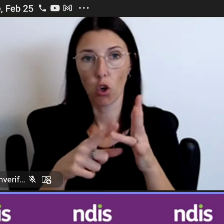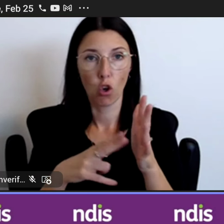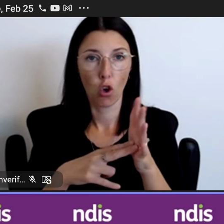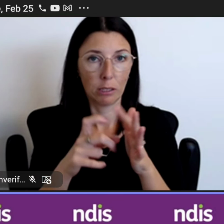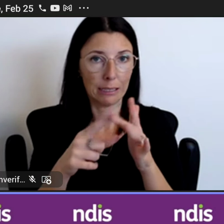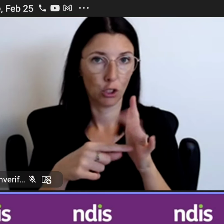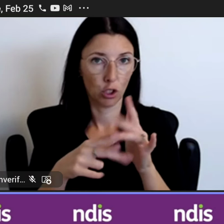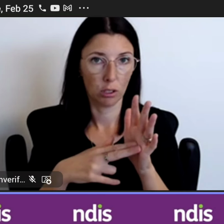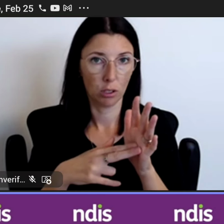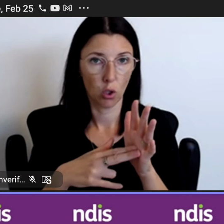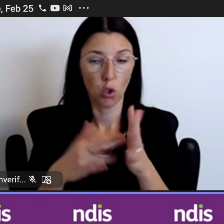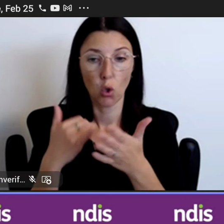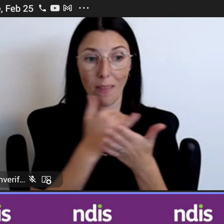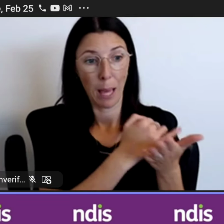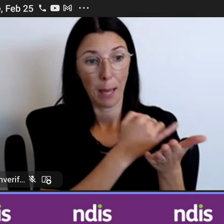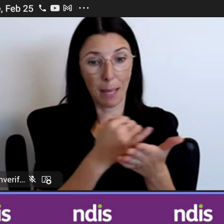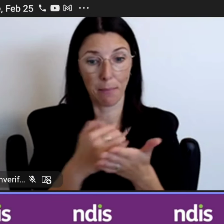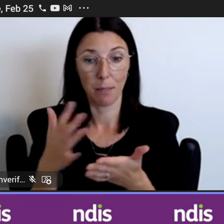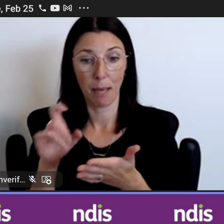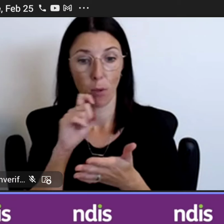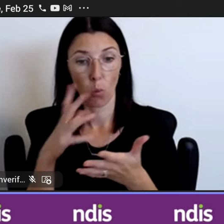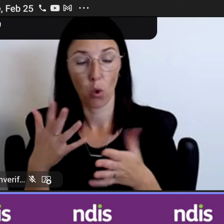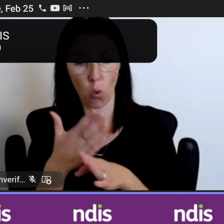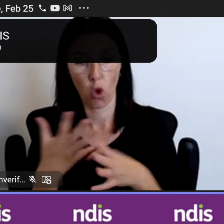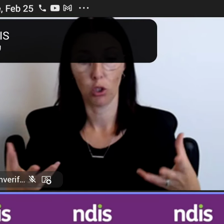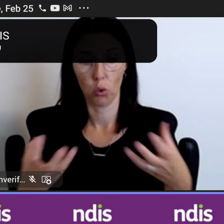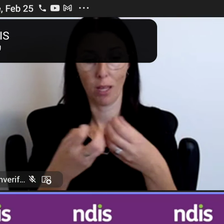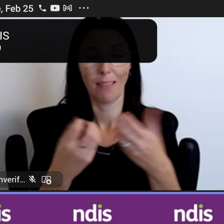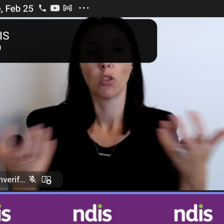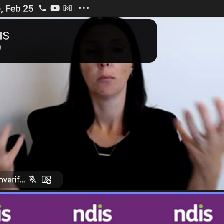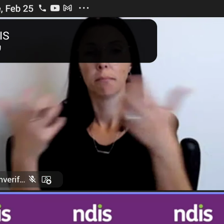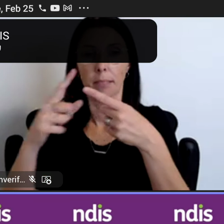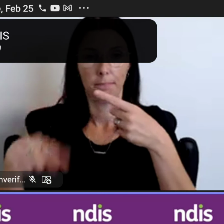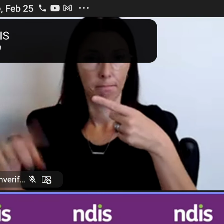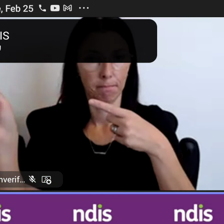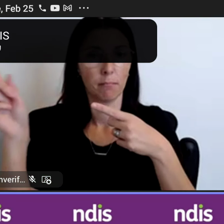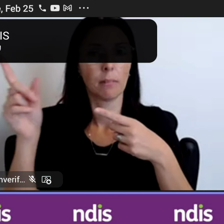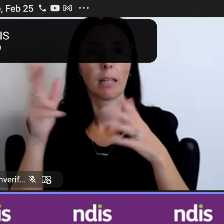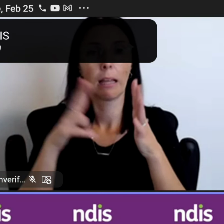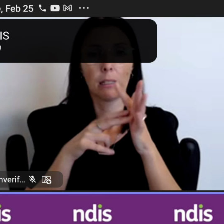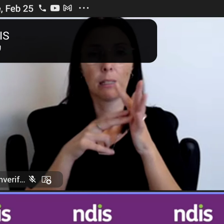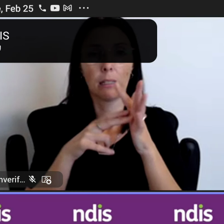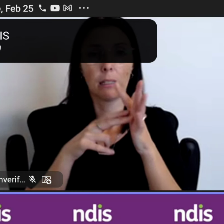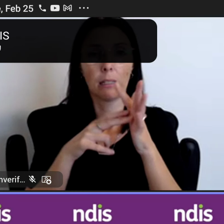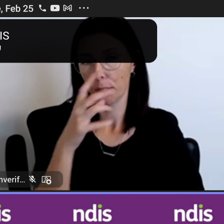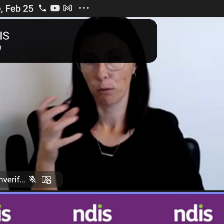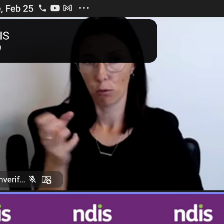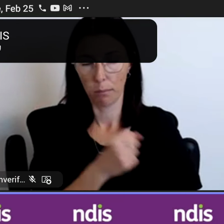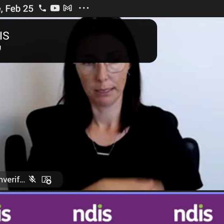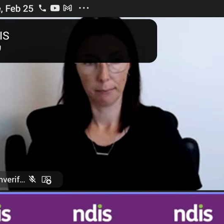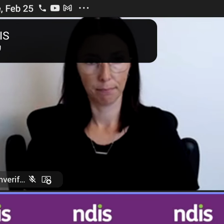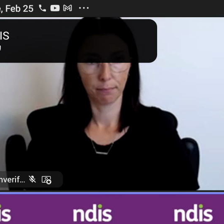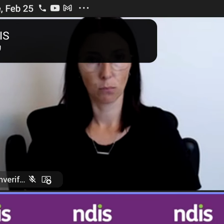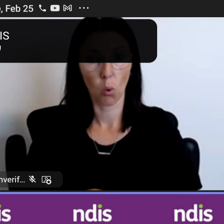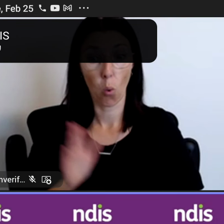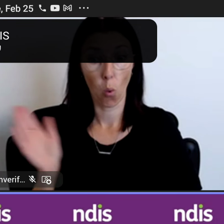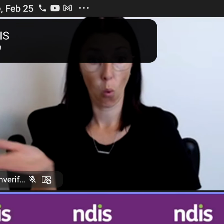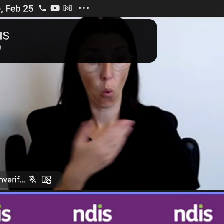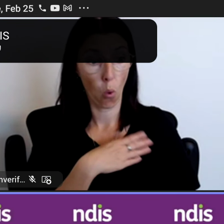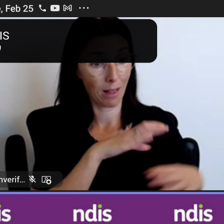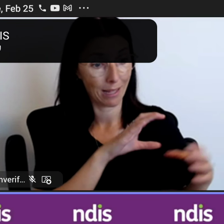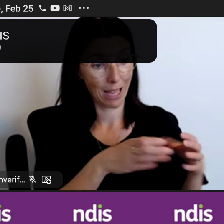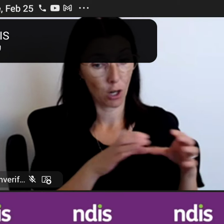to meet the NDIS eligibility requirements. All the categories have equal weight and no category is